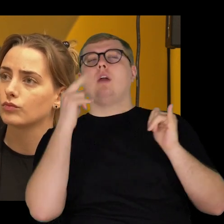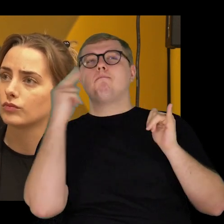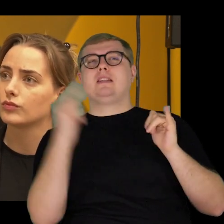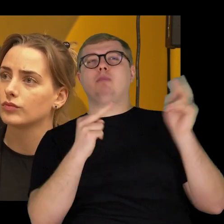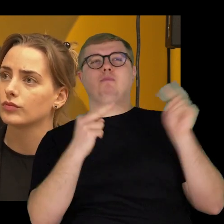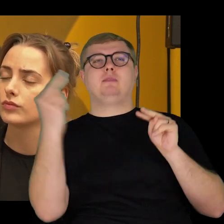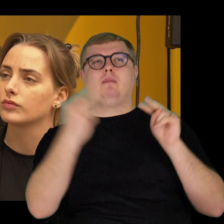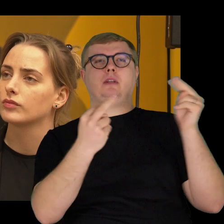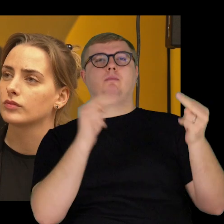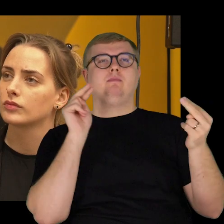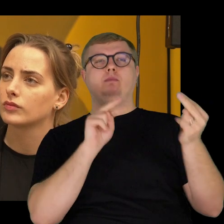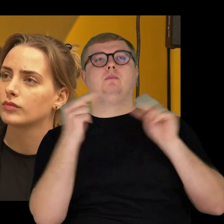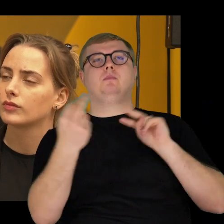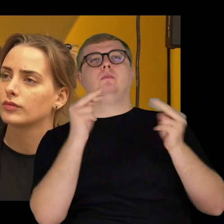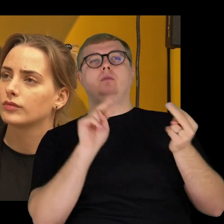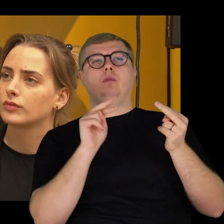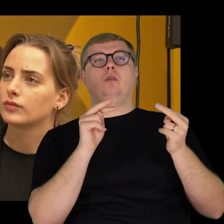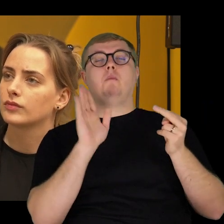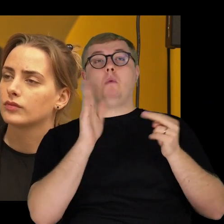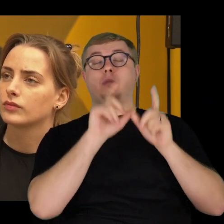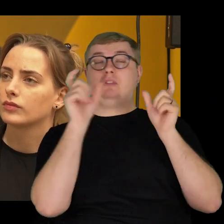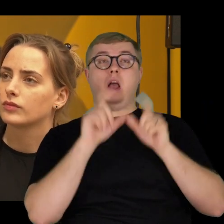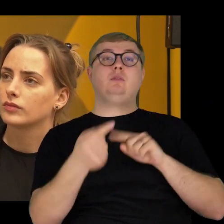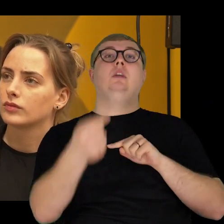and it's still we come back to this